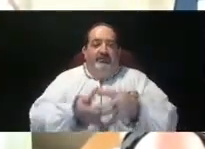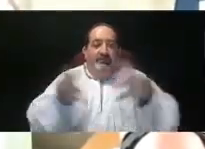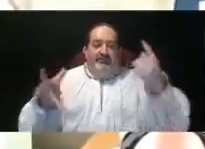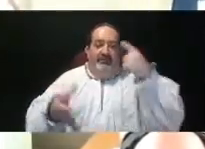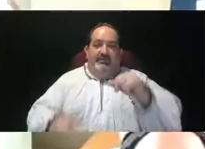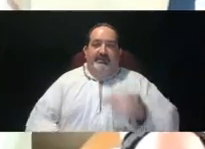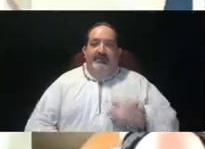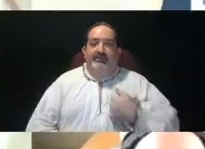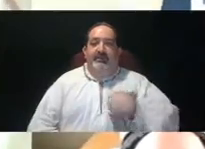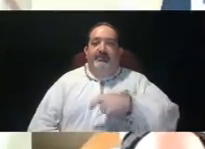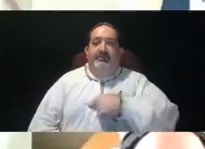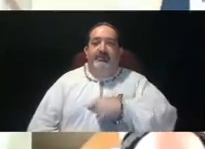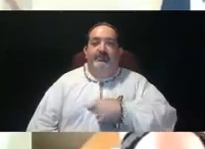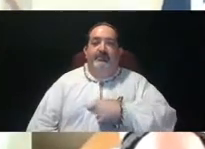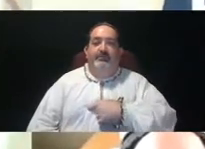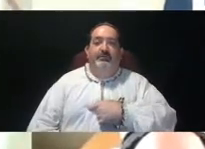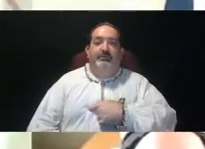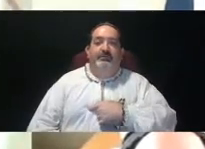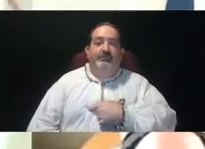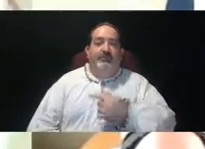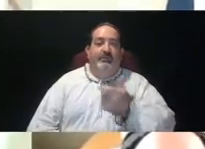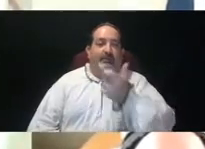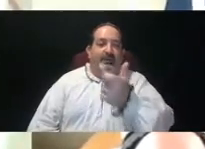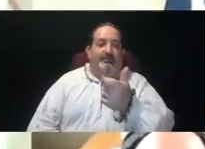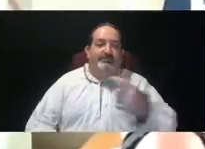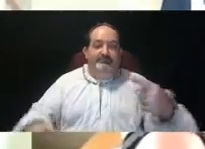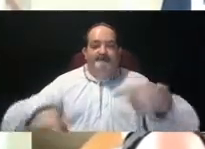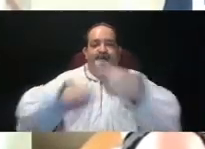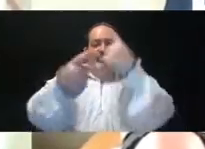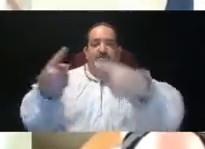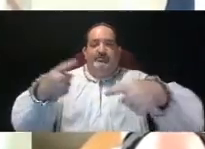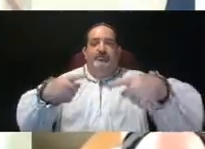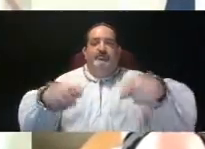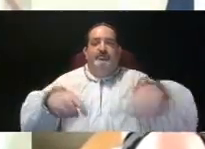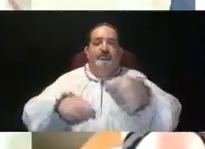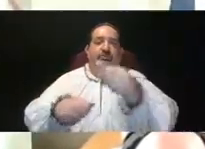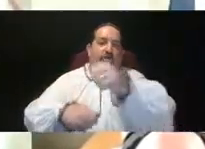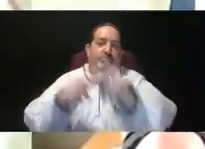can't wait to watch him cross swords with the other rapiers out there.